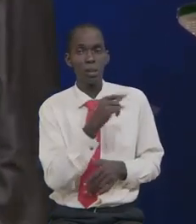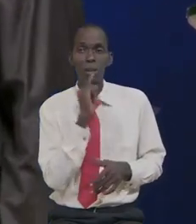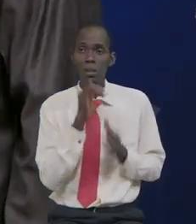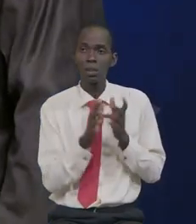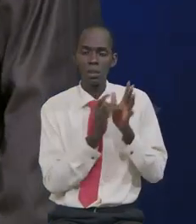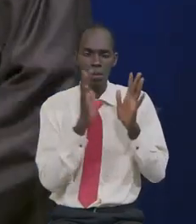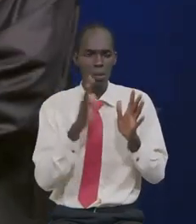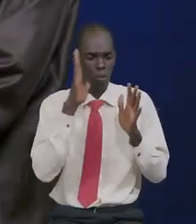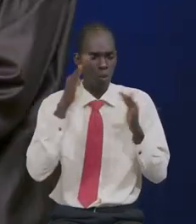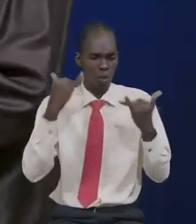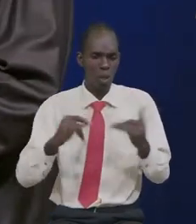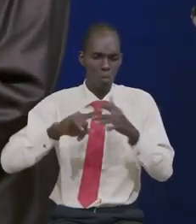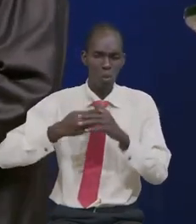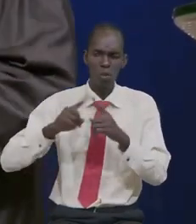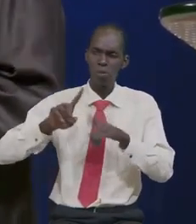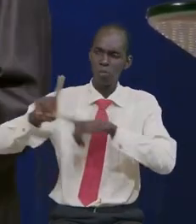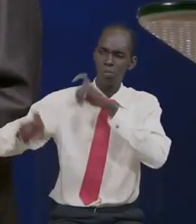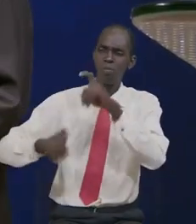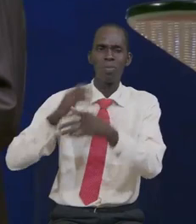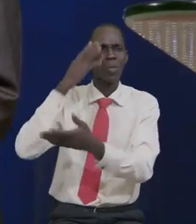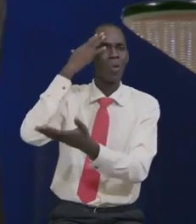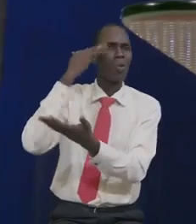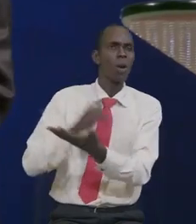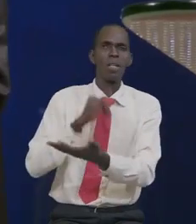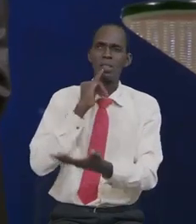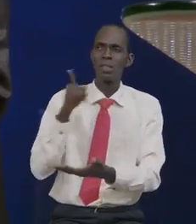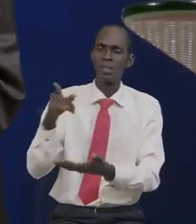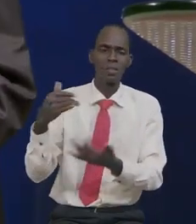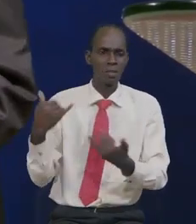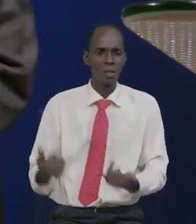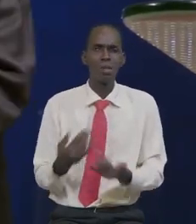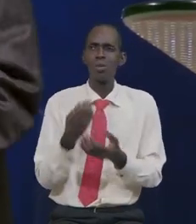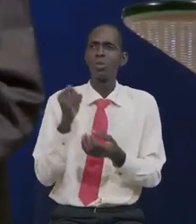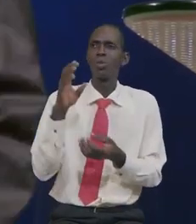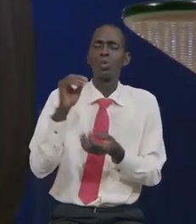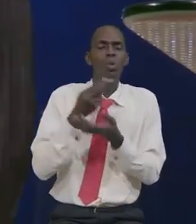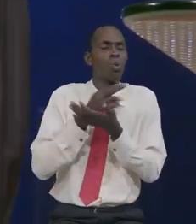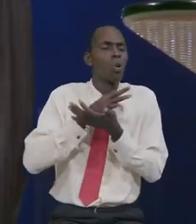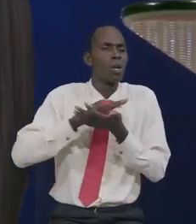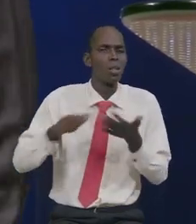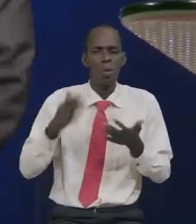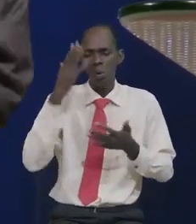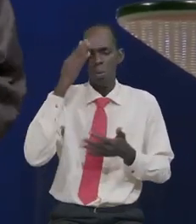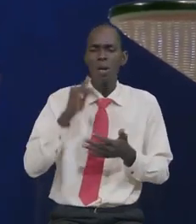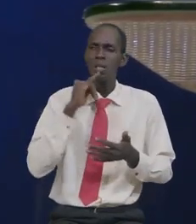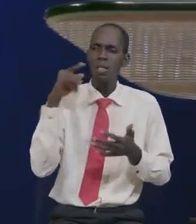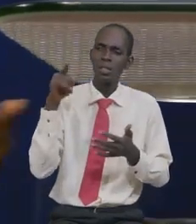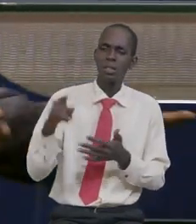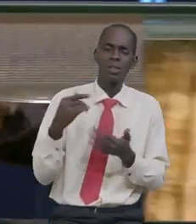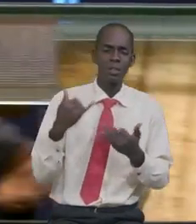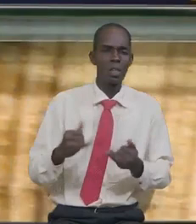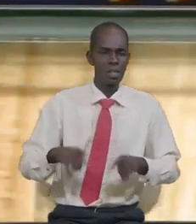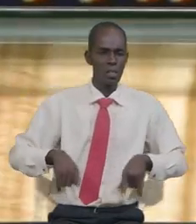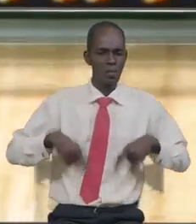he carrying on a peculiar conviction and is living a life that is totally different? Why is